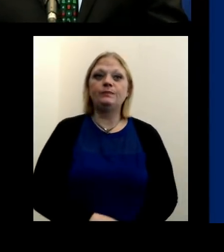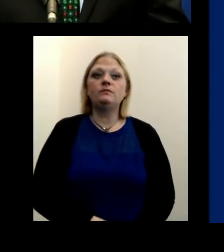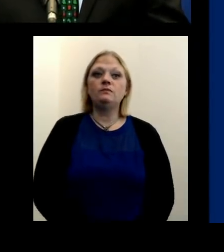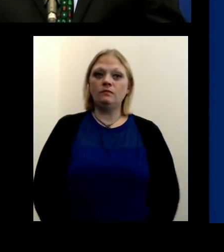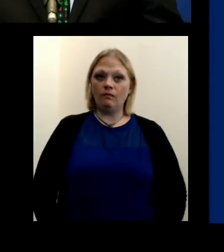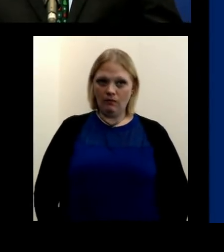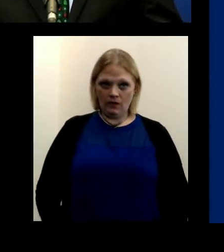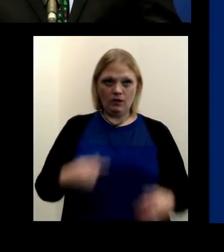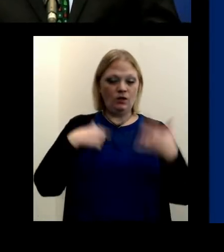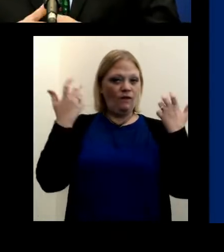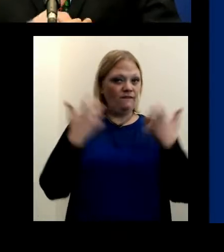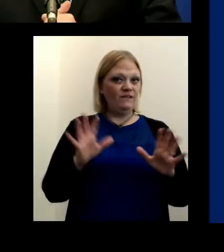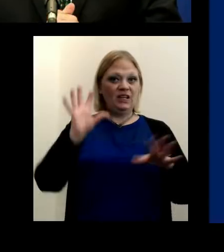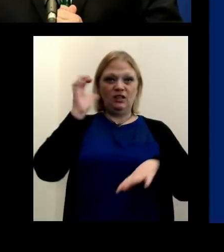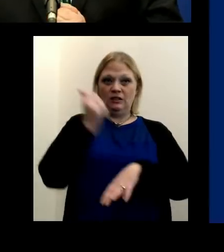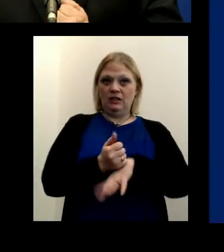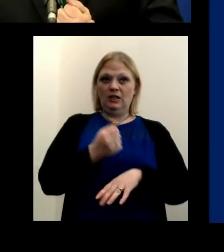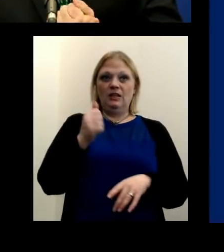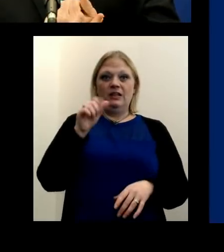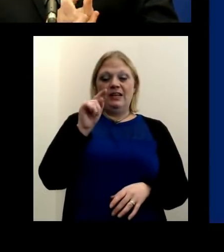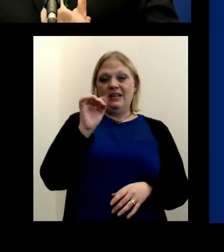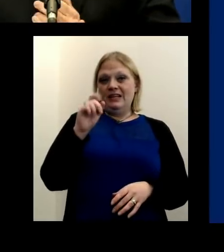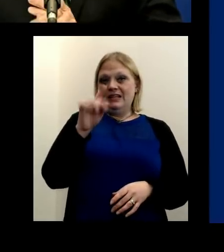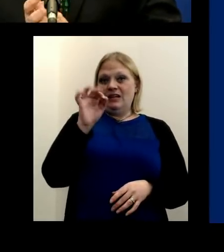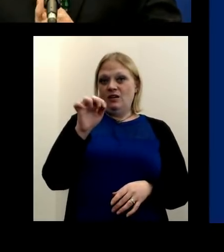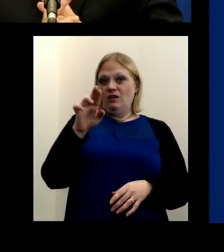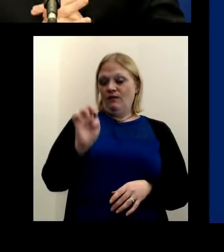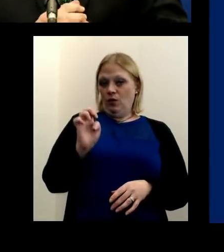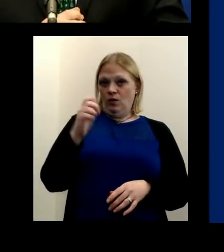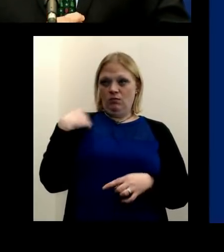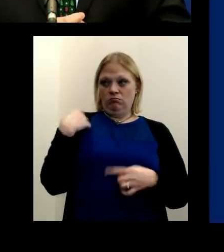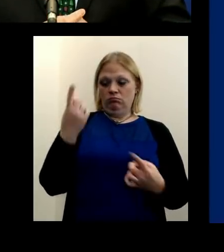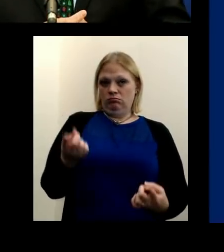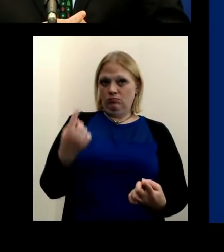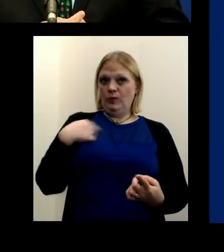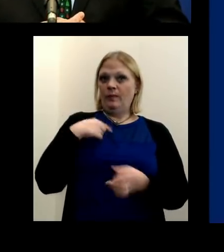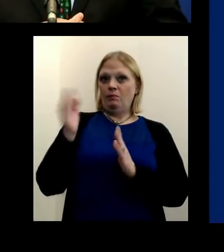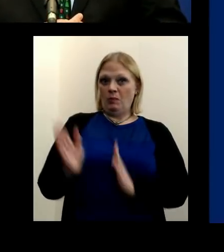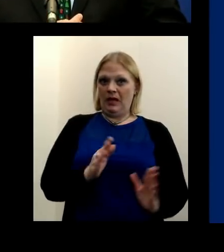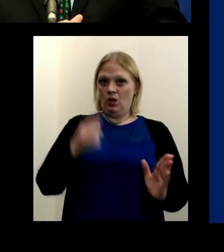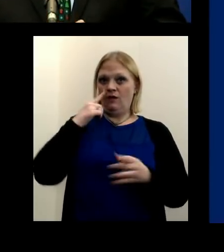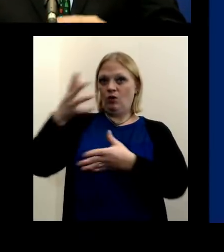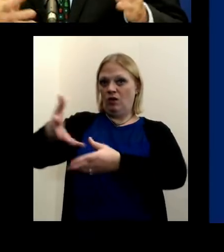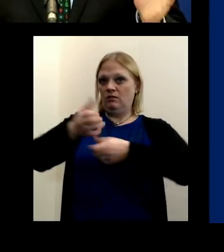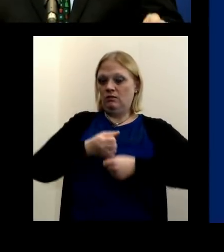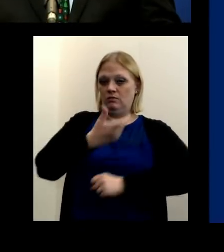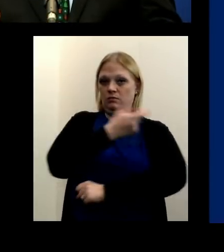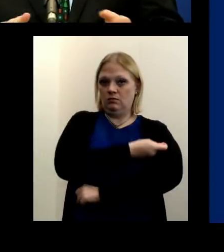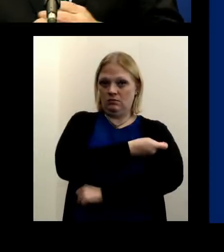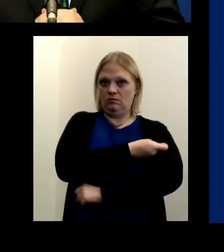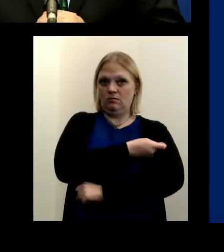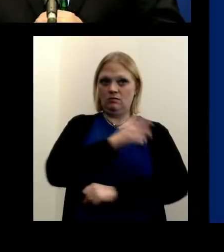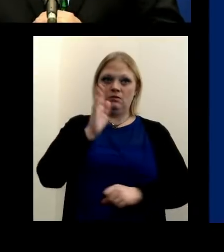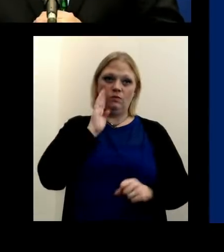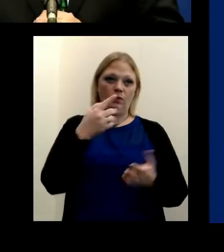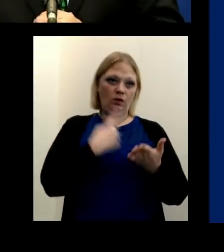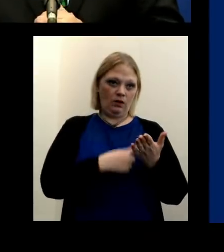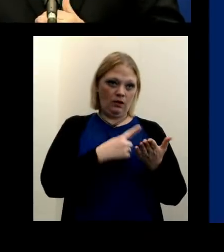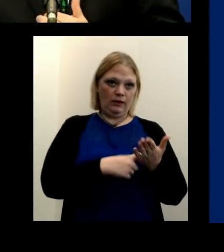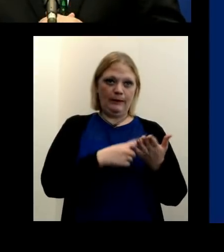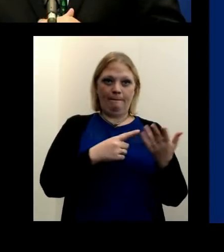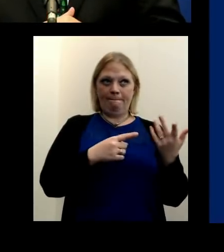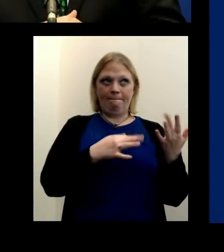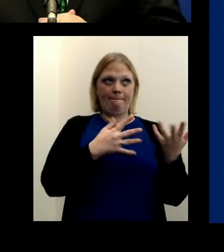Task Force has been in place for some time. Our internal team has been preparing for the receipt and delivery of vaccine, and we'll go into a lot more about that over the